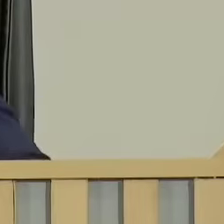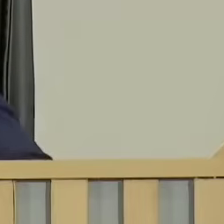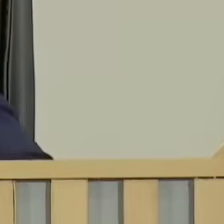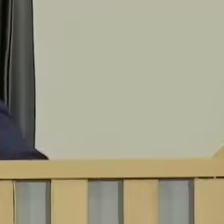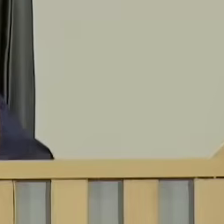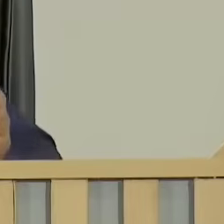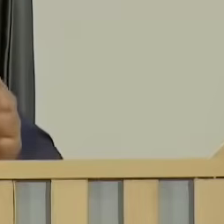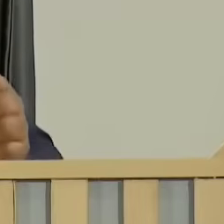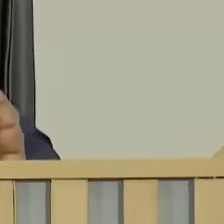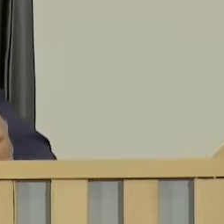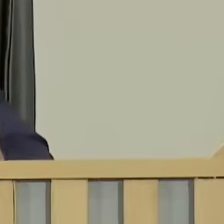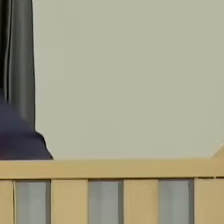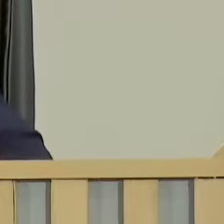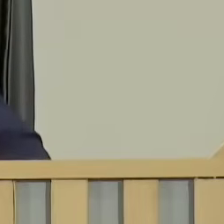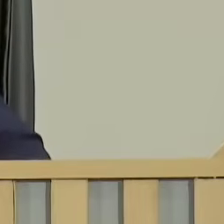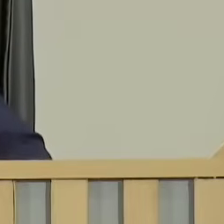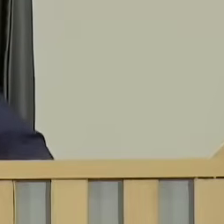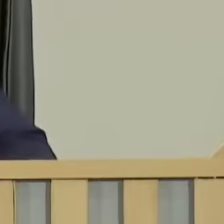bread.